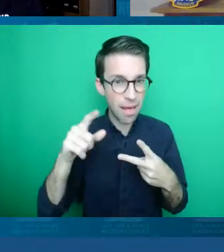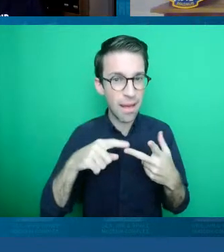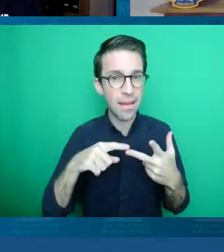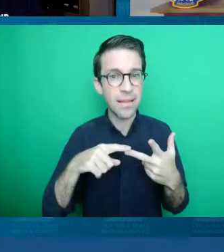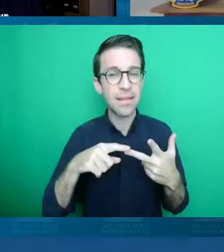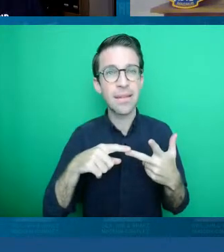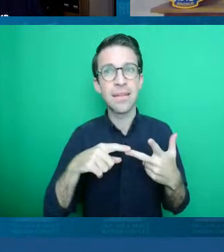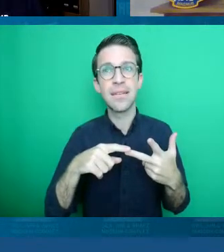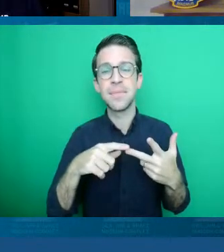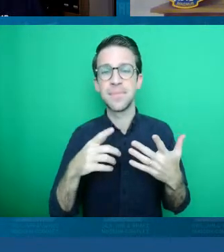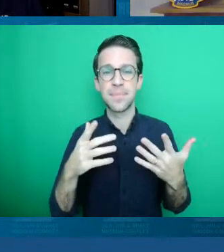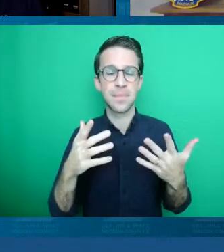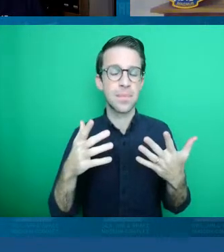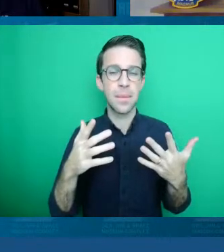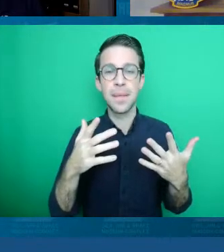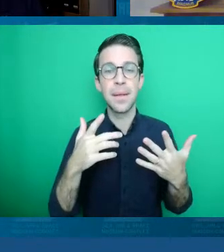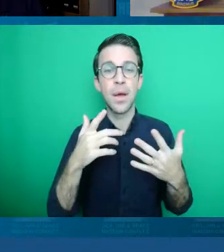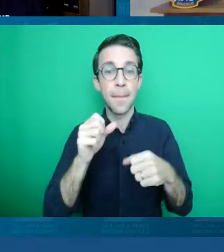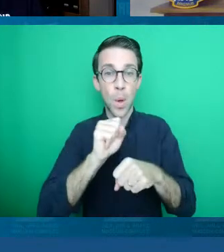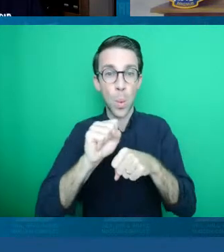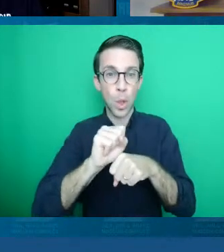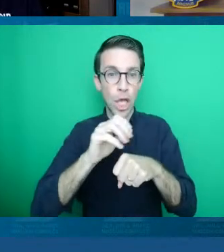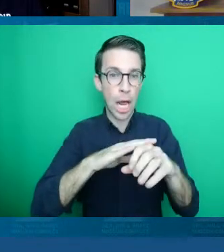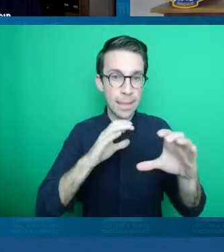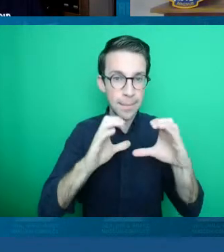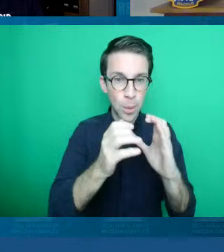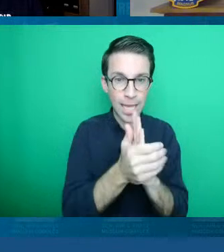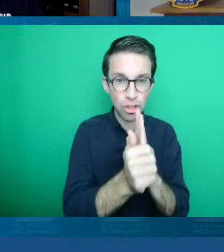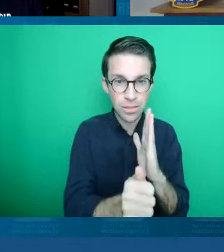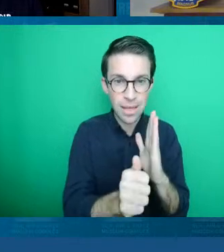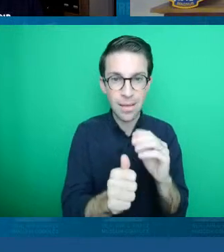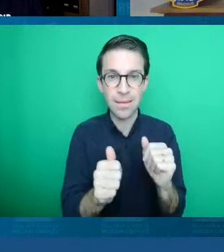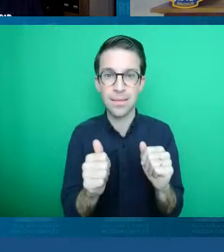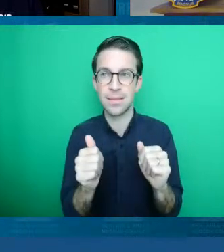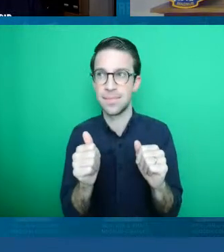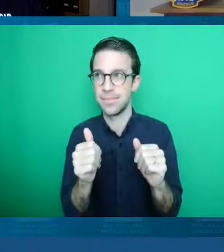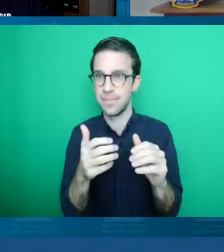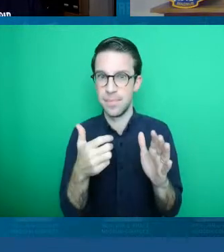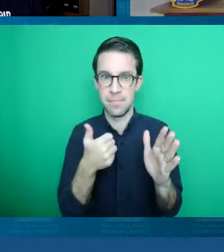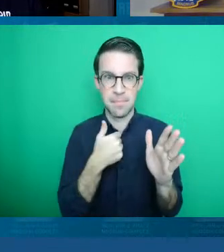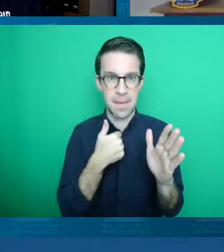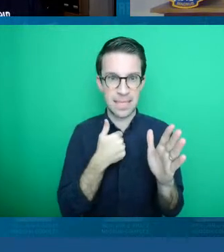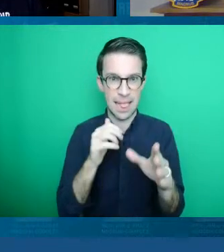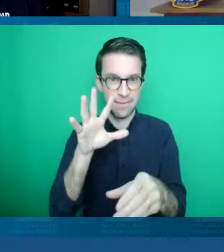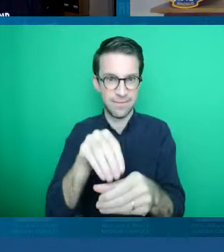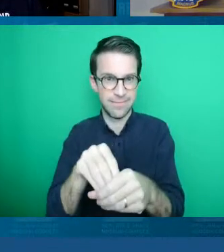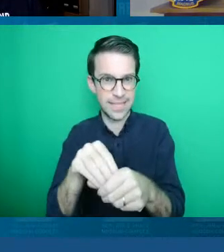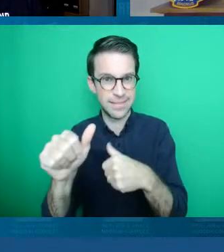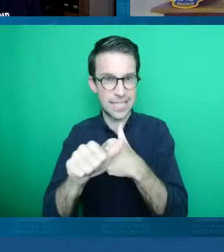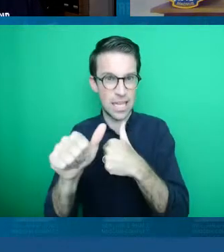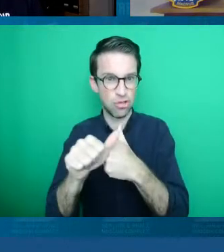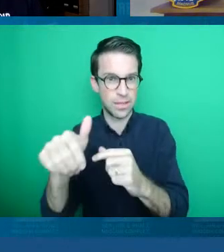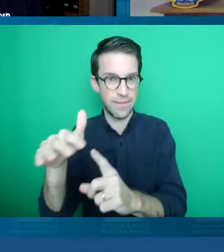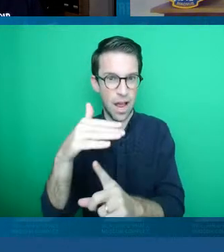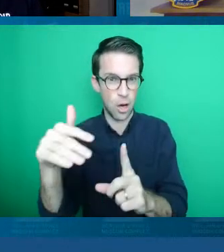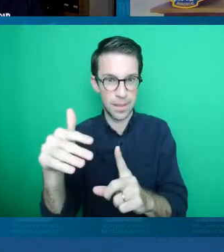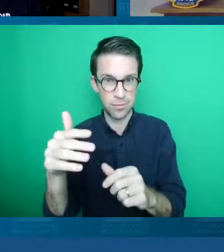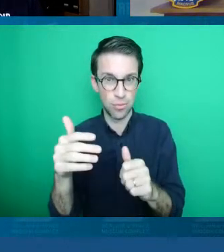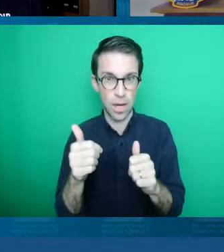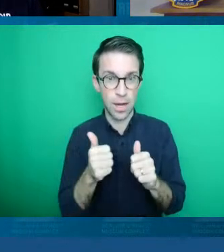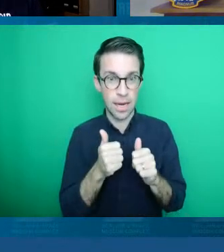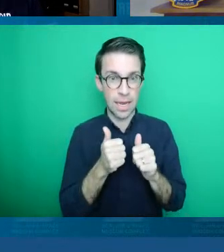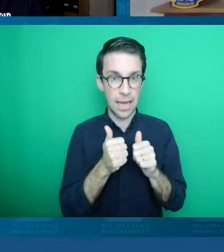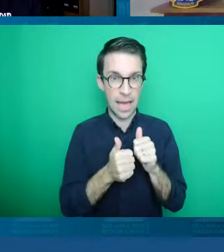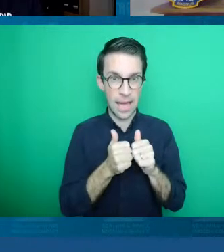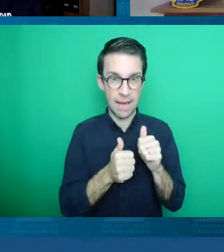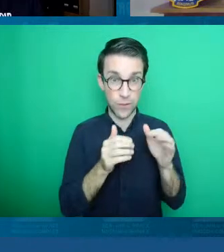training, because you're working on that communication skills and you're putting yourself in a hazardous environment where each of your decisions can